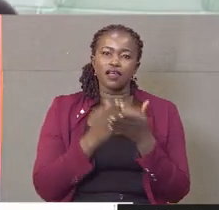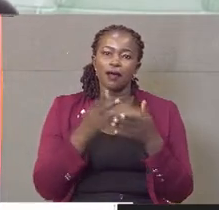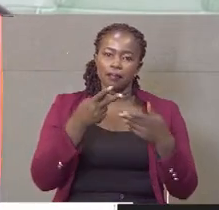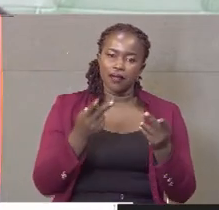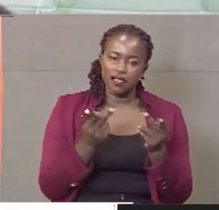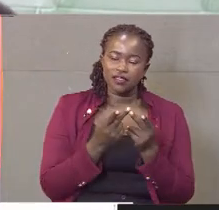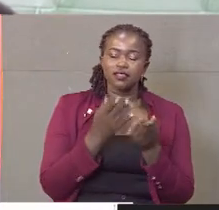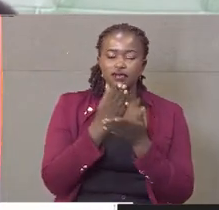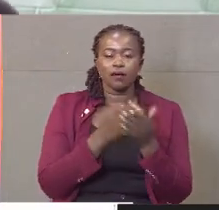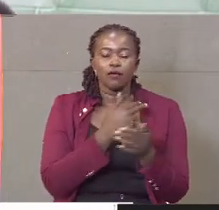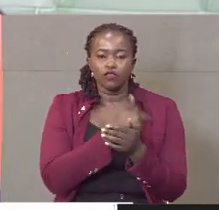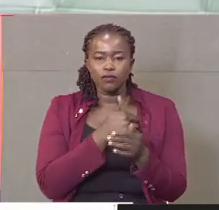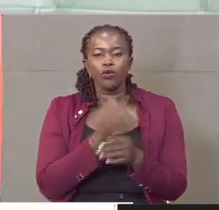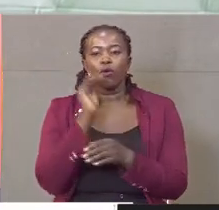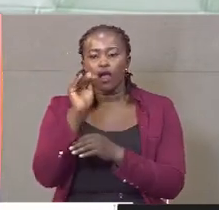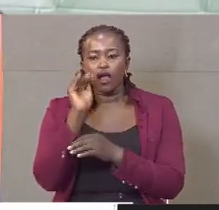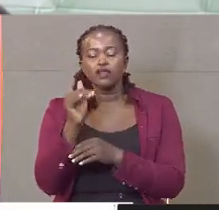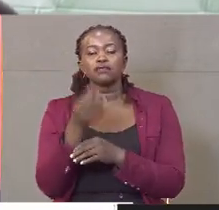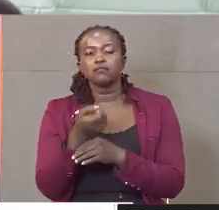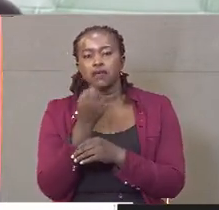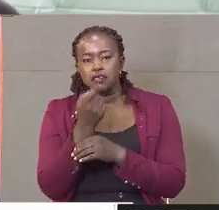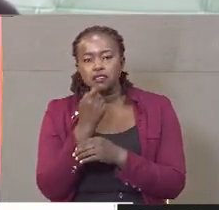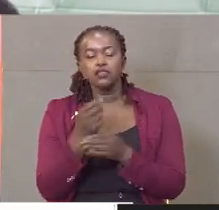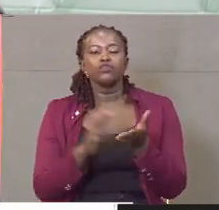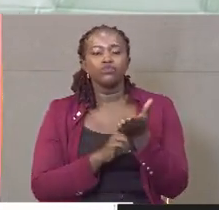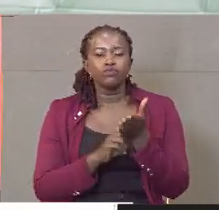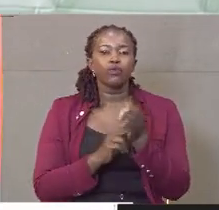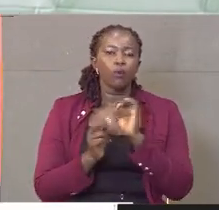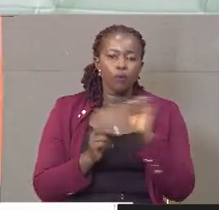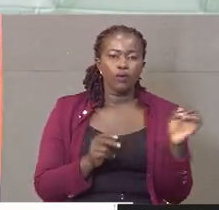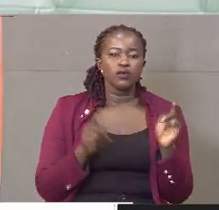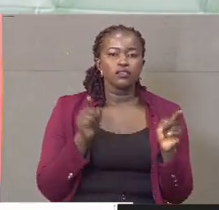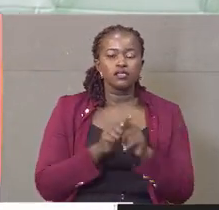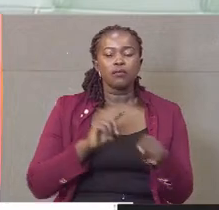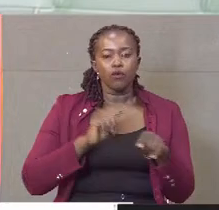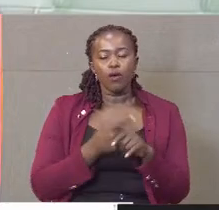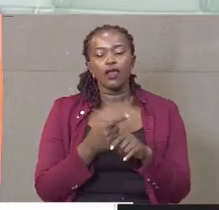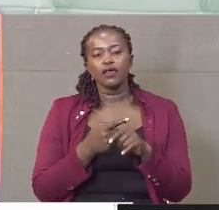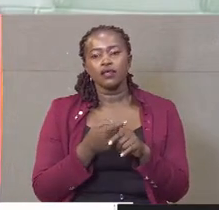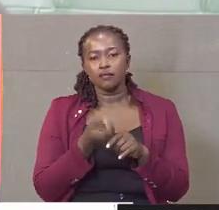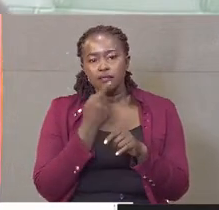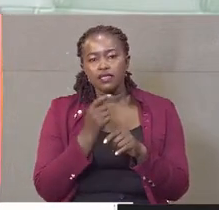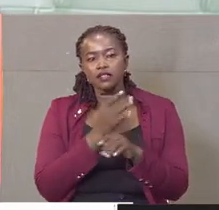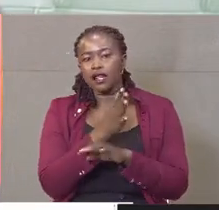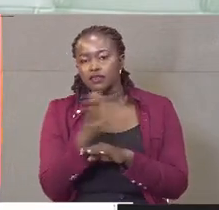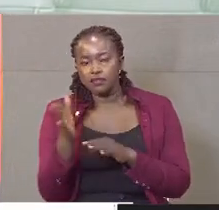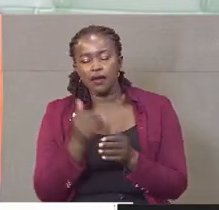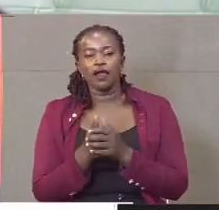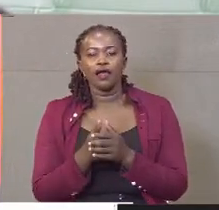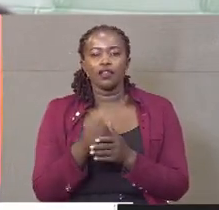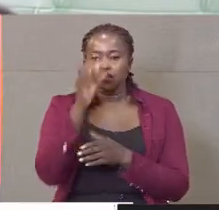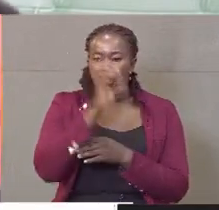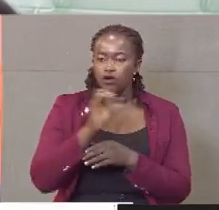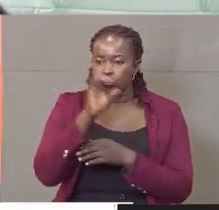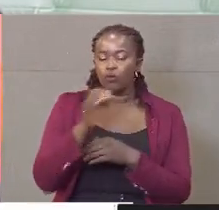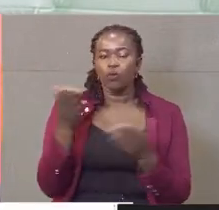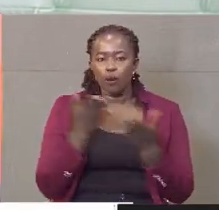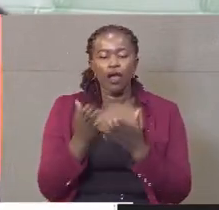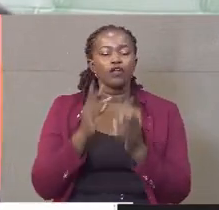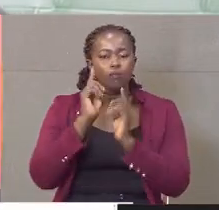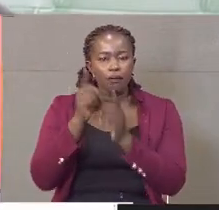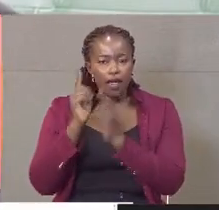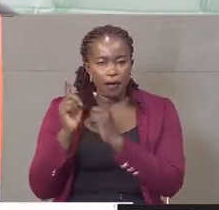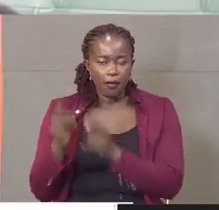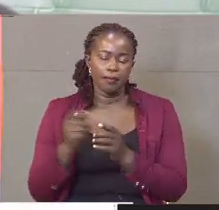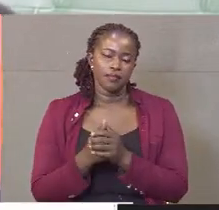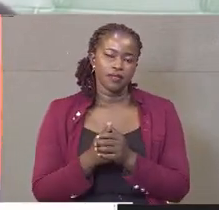also ask for medicines they don't use, and when they expire with them, they now start looking for where to apportion blame. It's